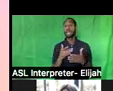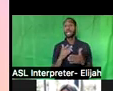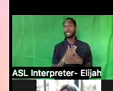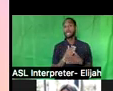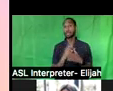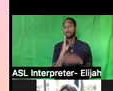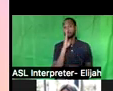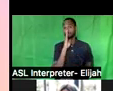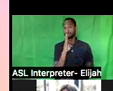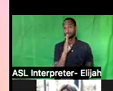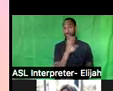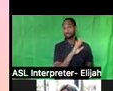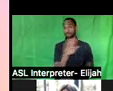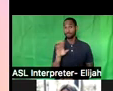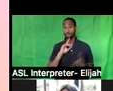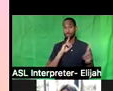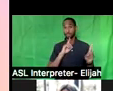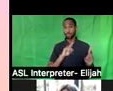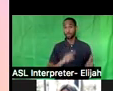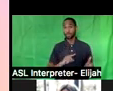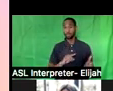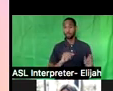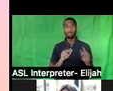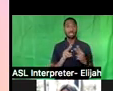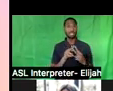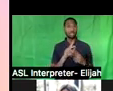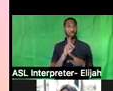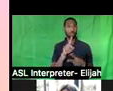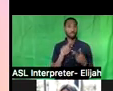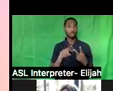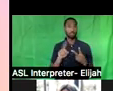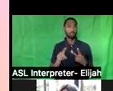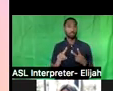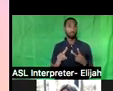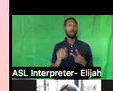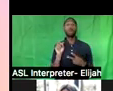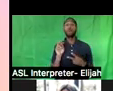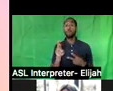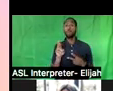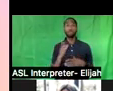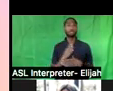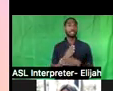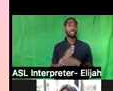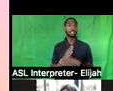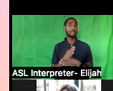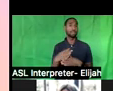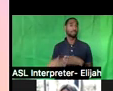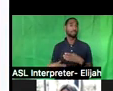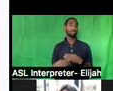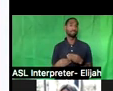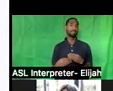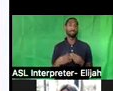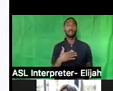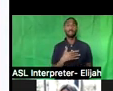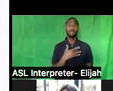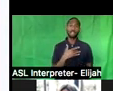some of your responses to either one of these questions, or you can also just share additional just feelings